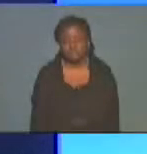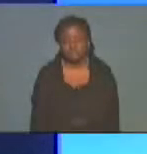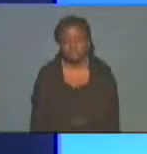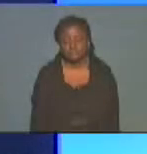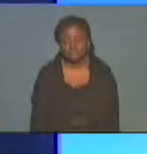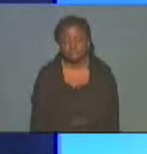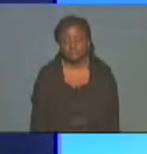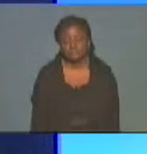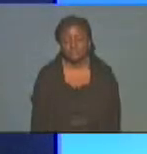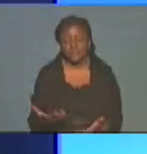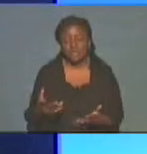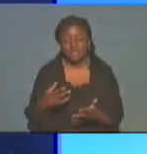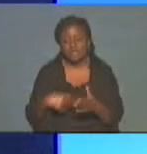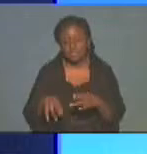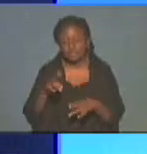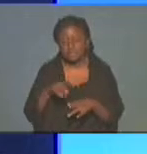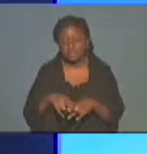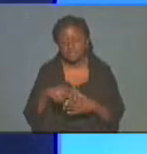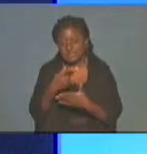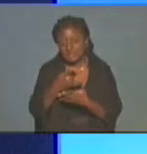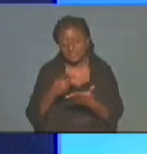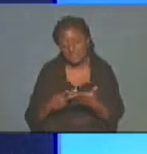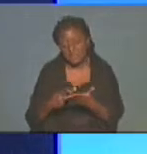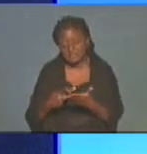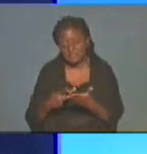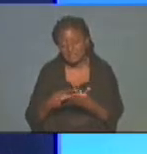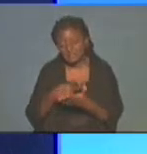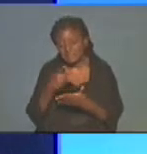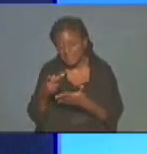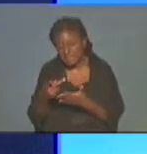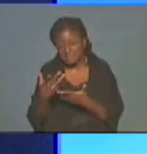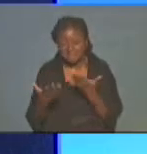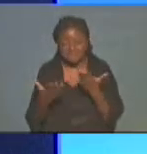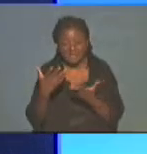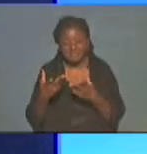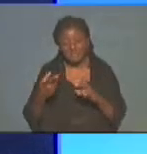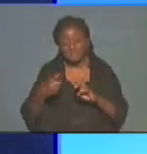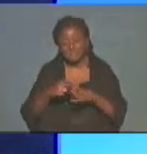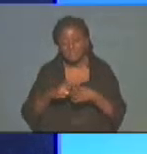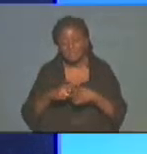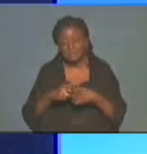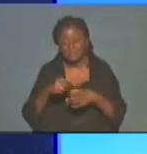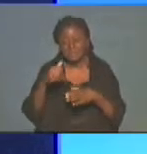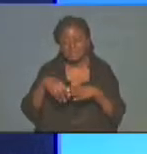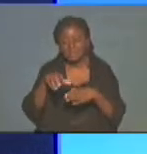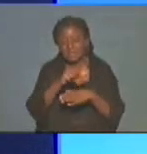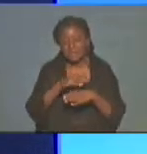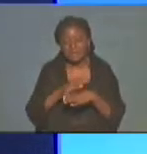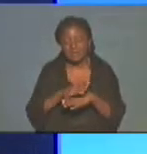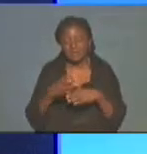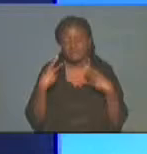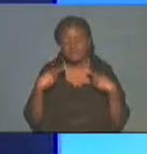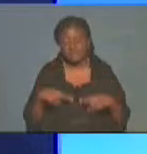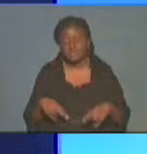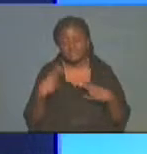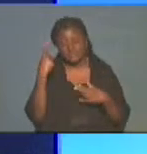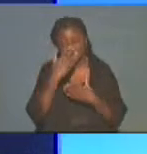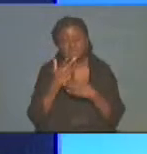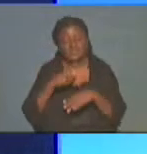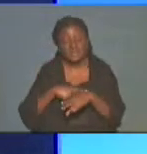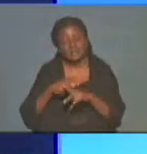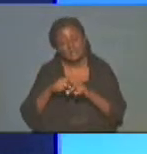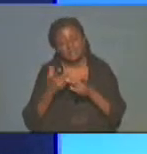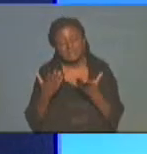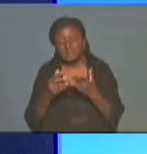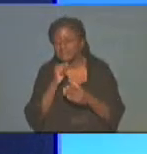Here, raising prices might have been a thorn in the backs of Abaco residents for some time, but perhaps not much longer. This